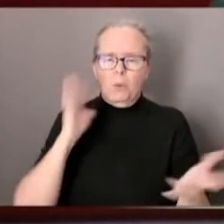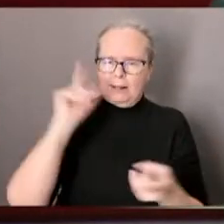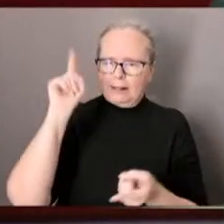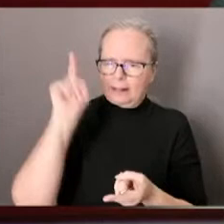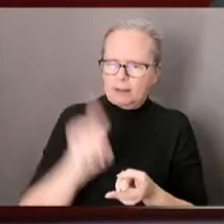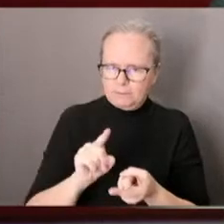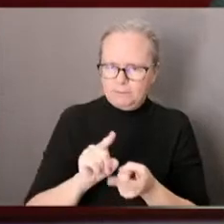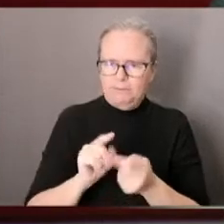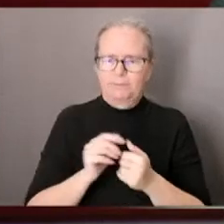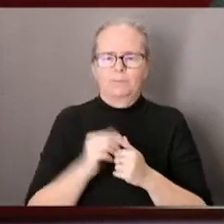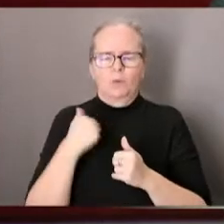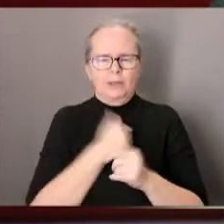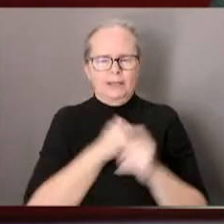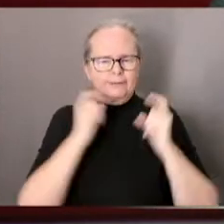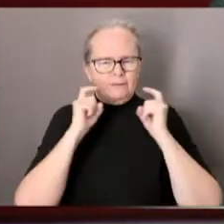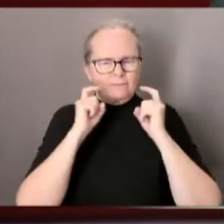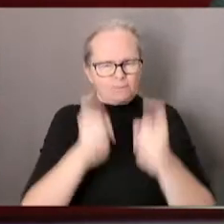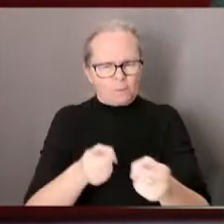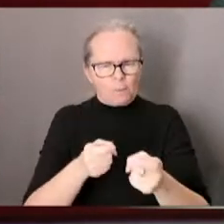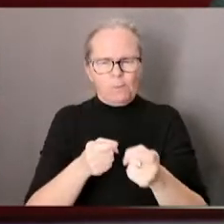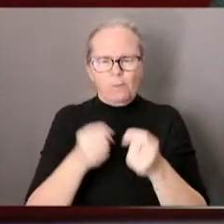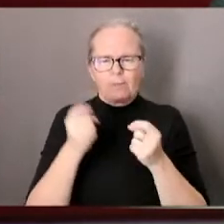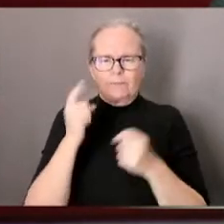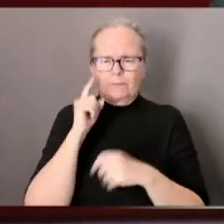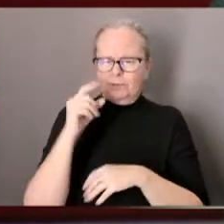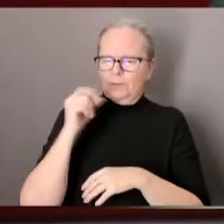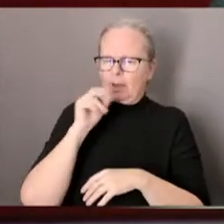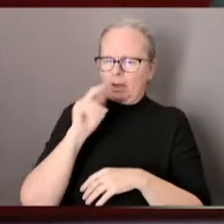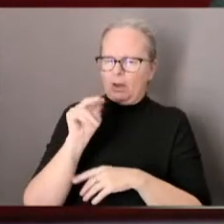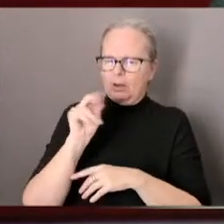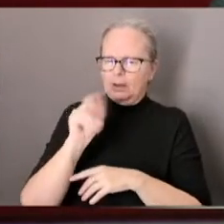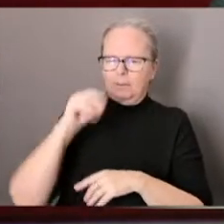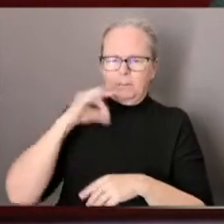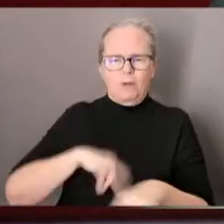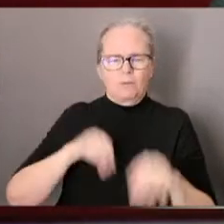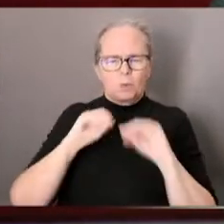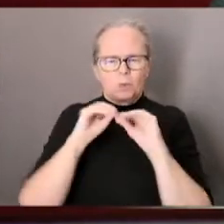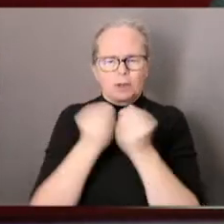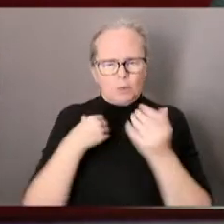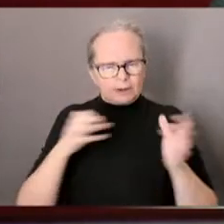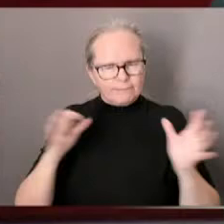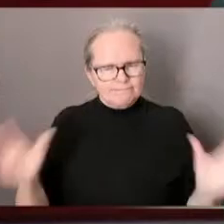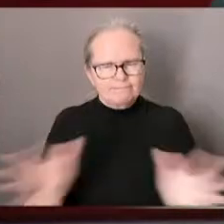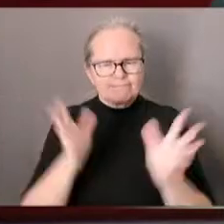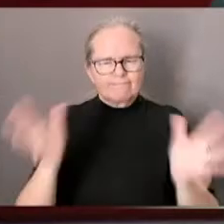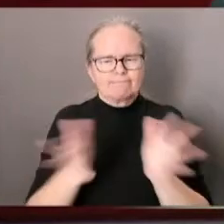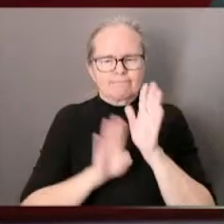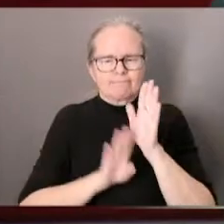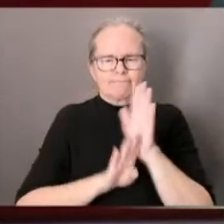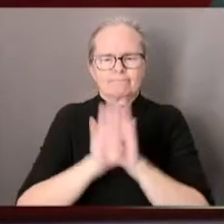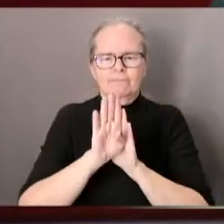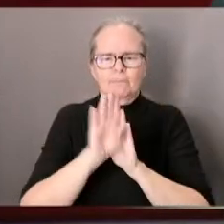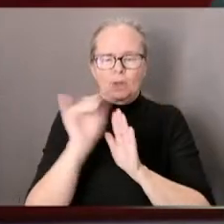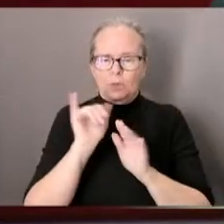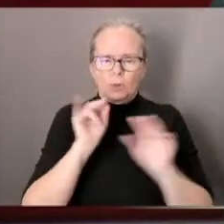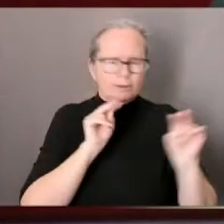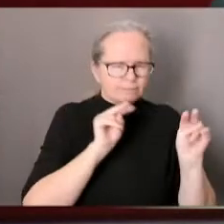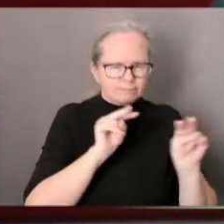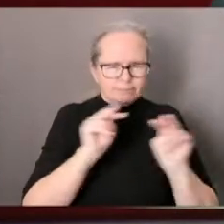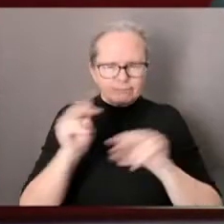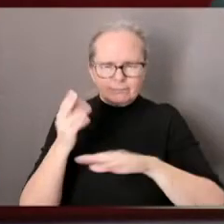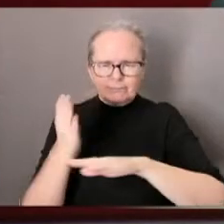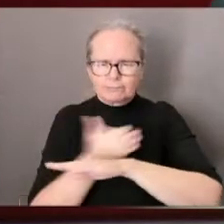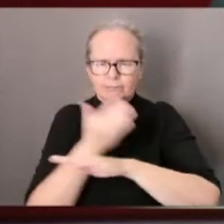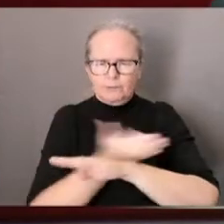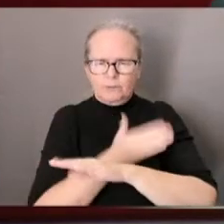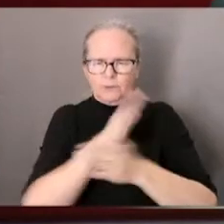non-profits and Community organizations we modernized into school originally built in 1952 karsland expanded their school and develops beer